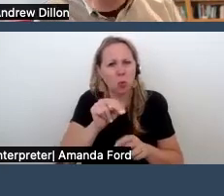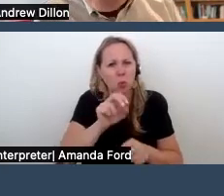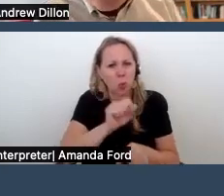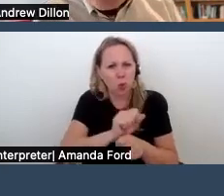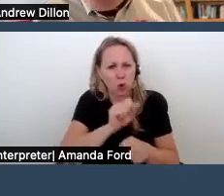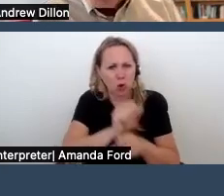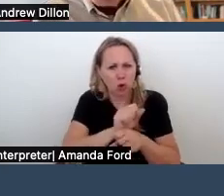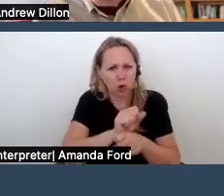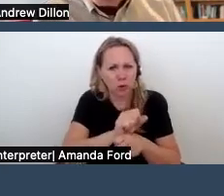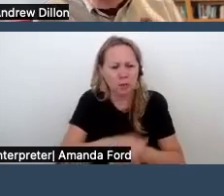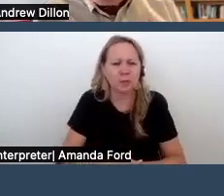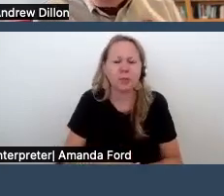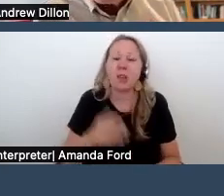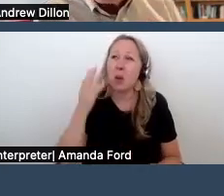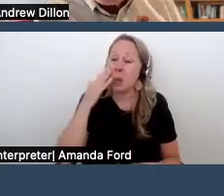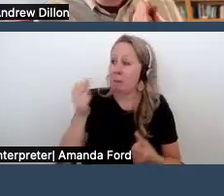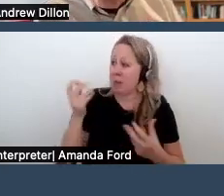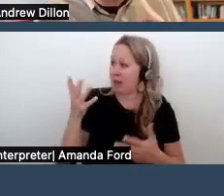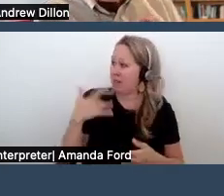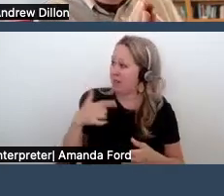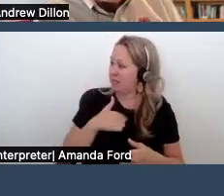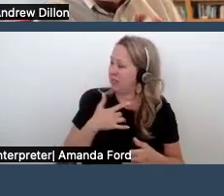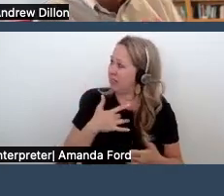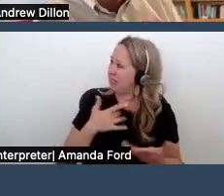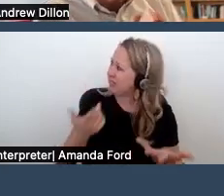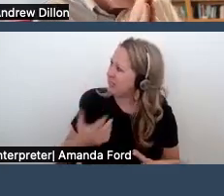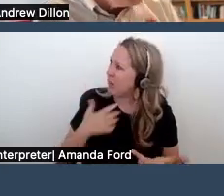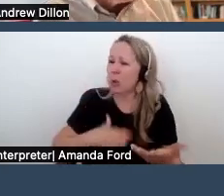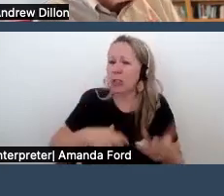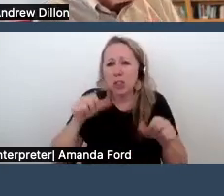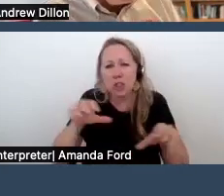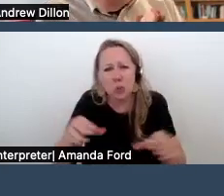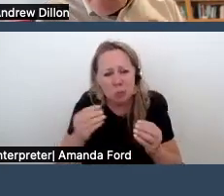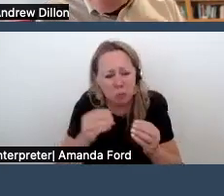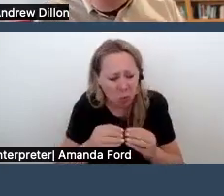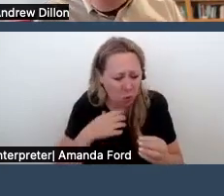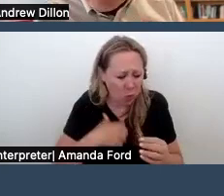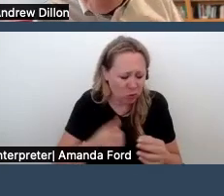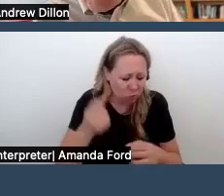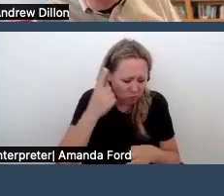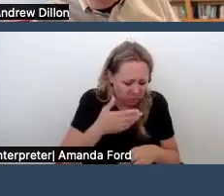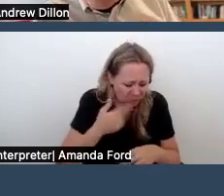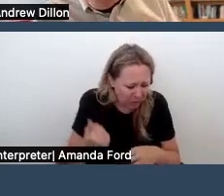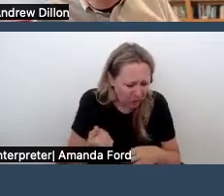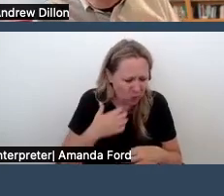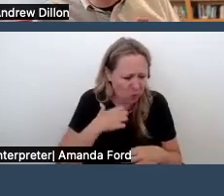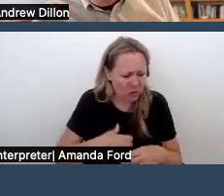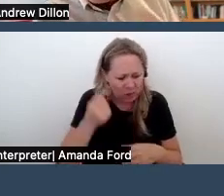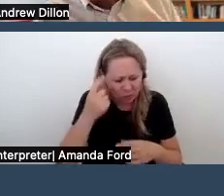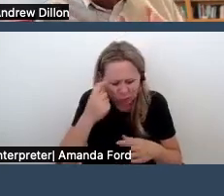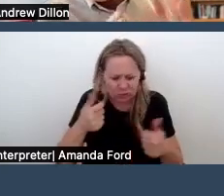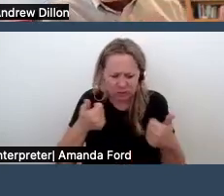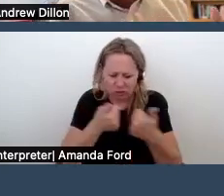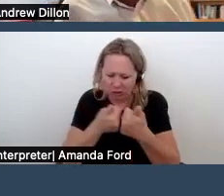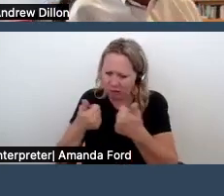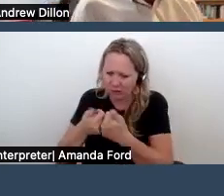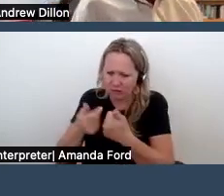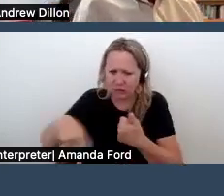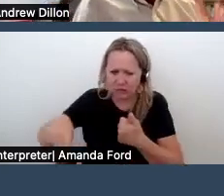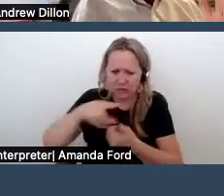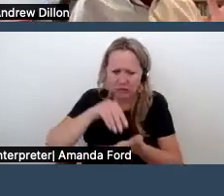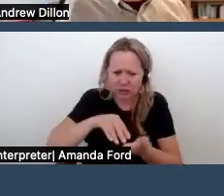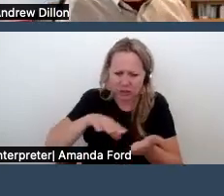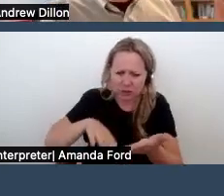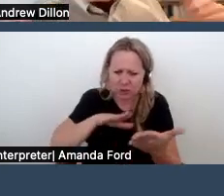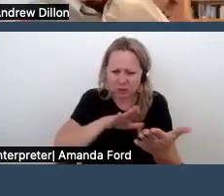that we all wish we could do more. We all wish we understood the accessibility challenges that face our students and could address them